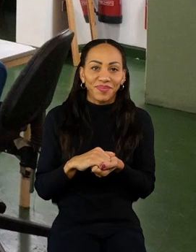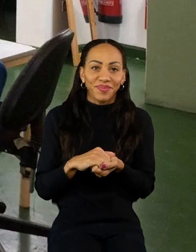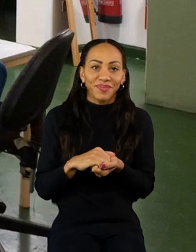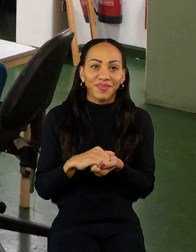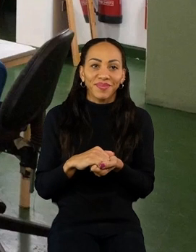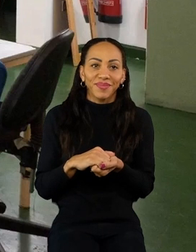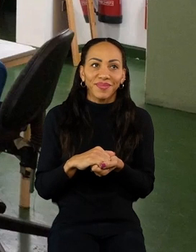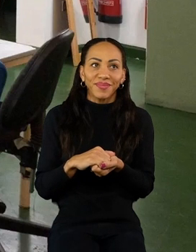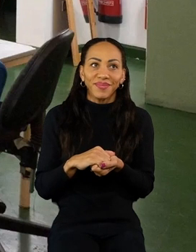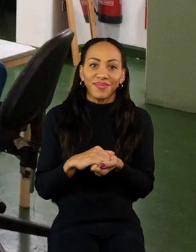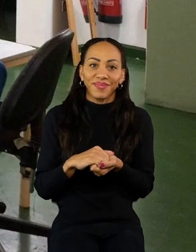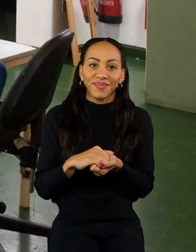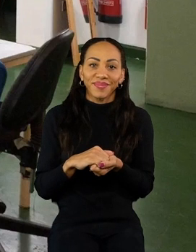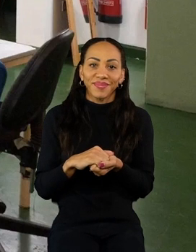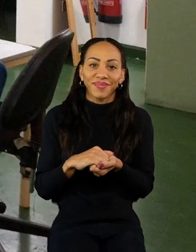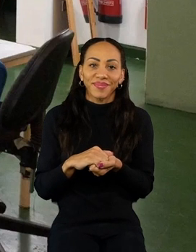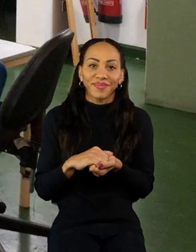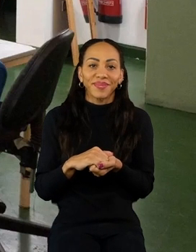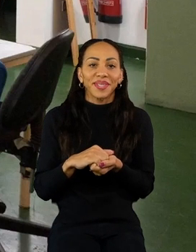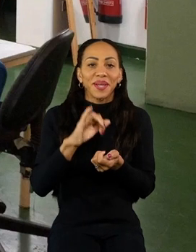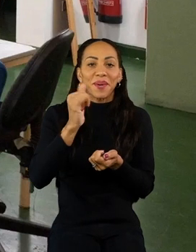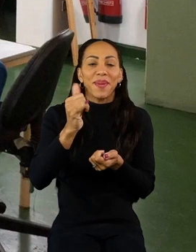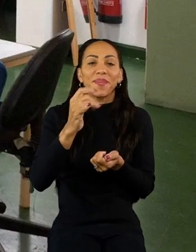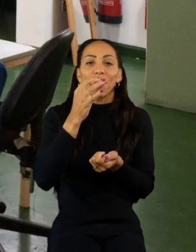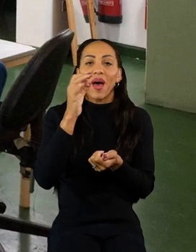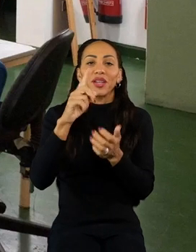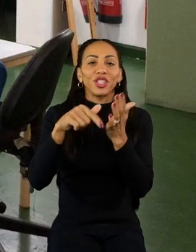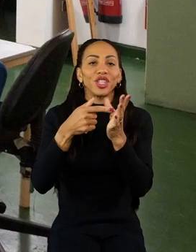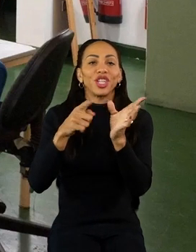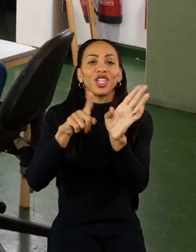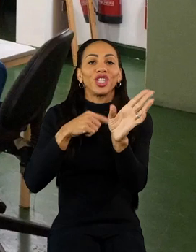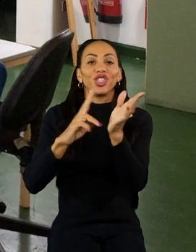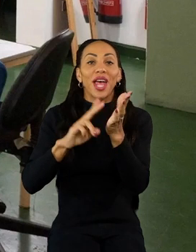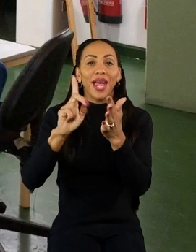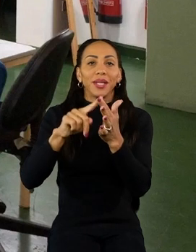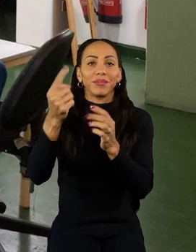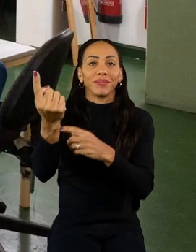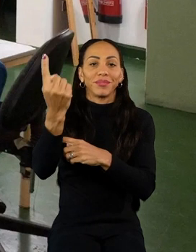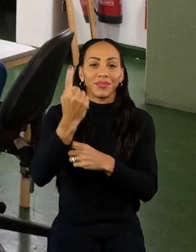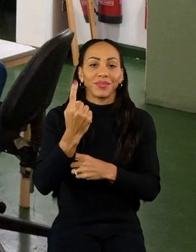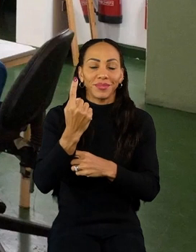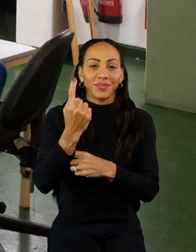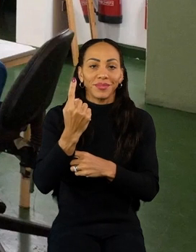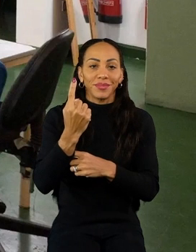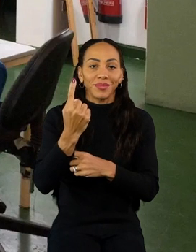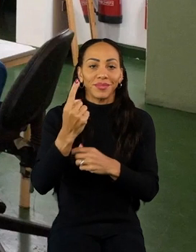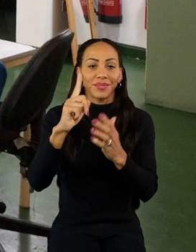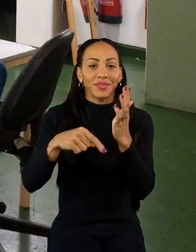my responder here. So let's have... maybe I can get Jayne in for a moment.